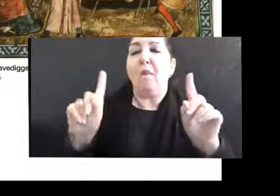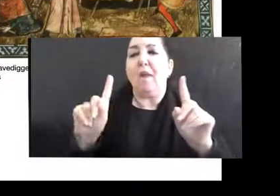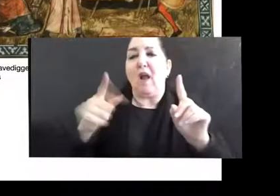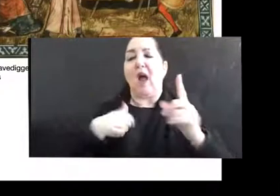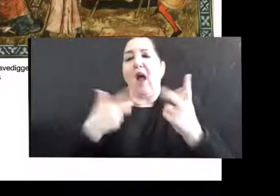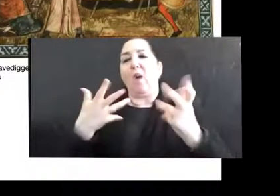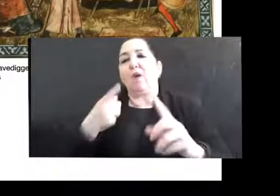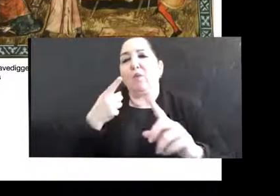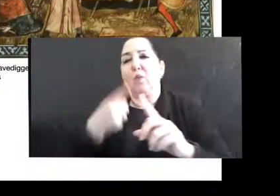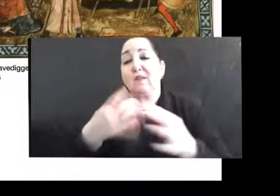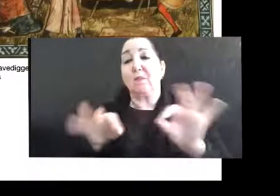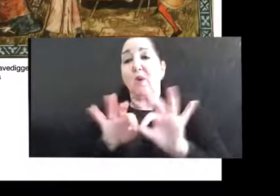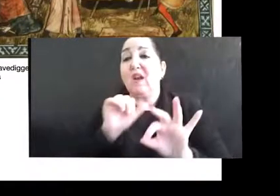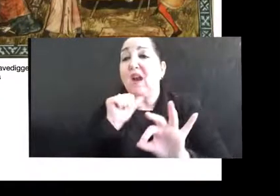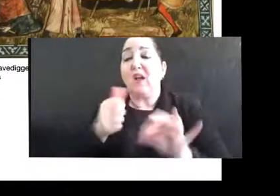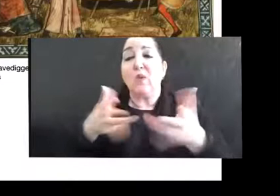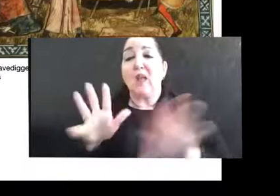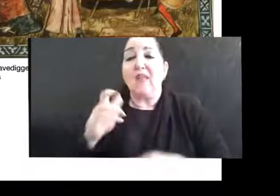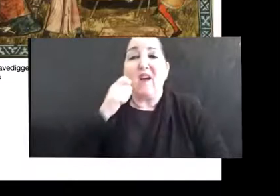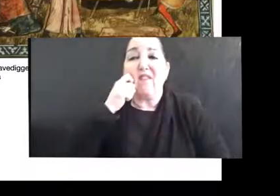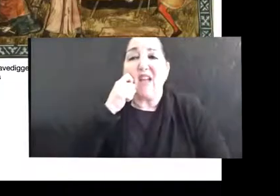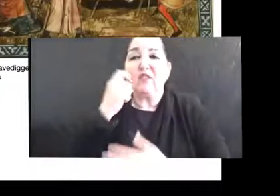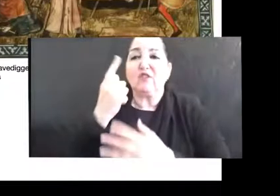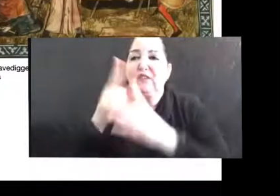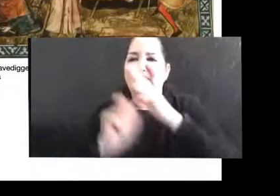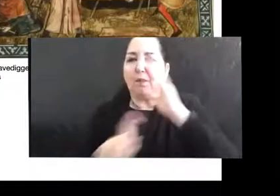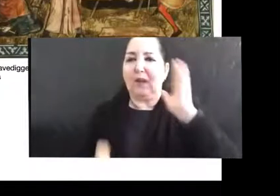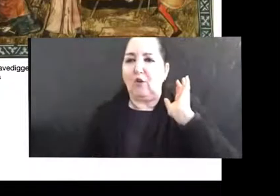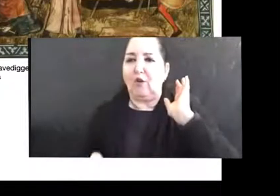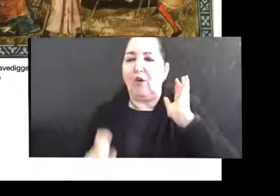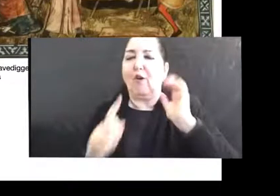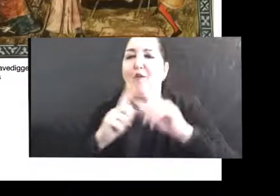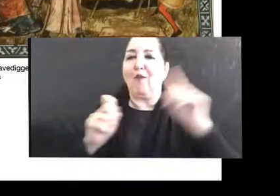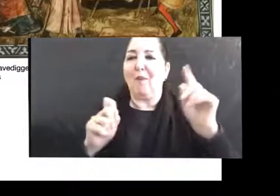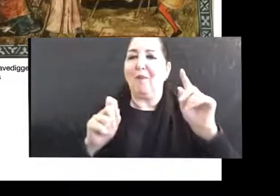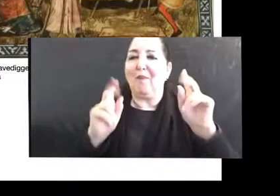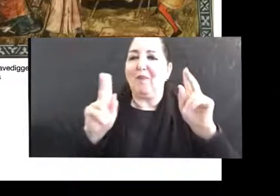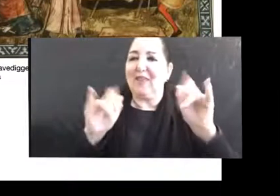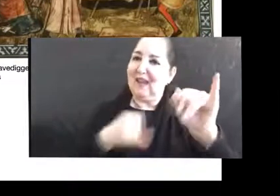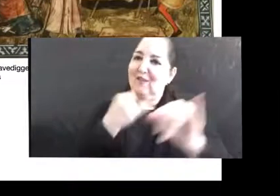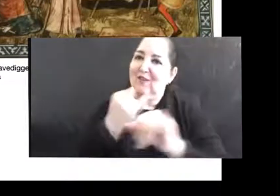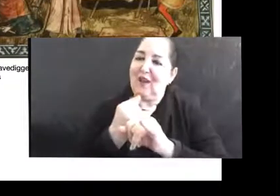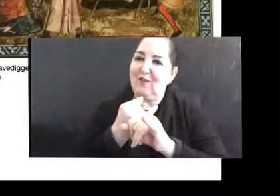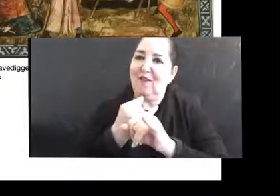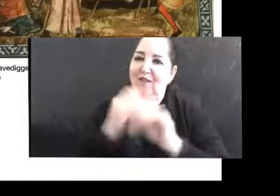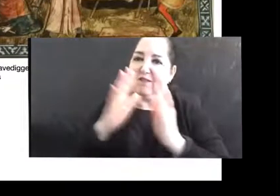also want to point out that it's important not to let the flesh kind of disappear from the notion of the